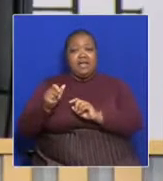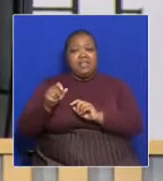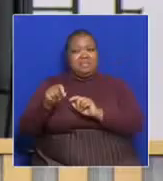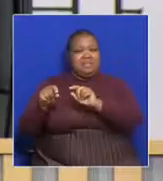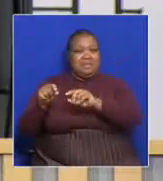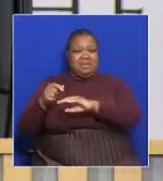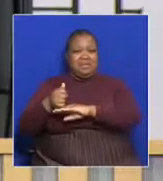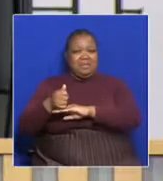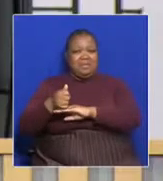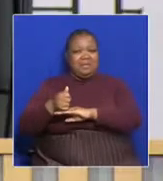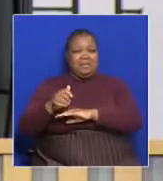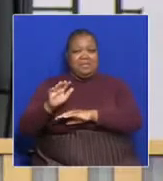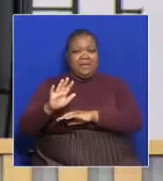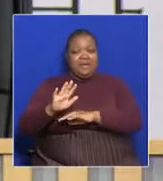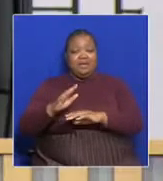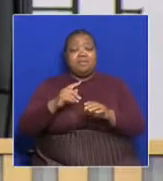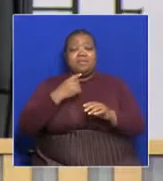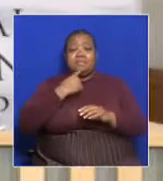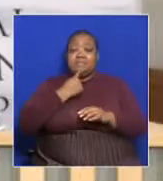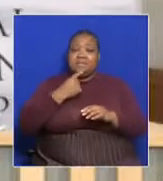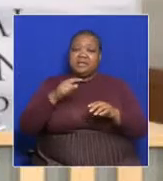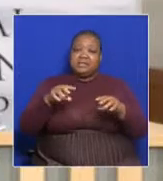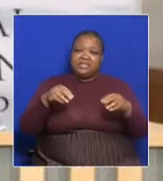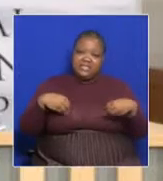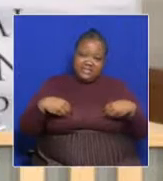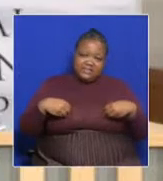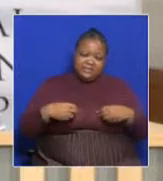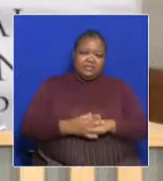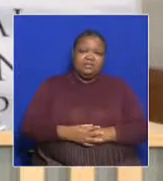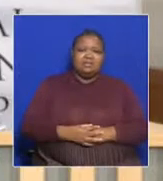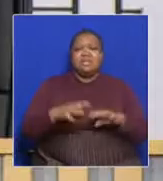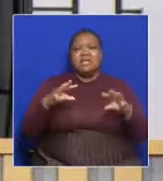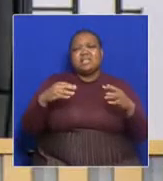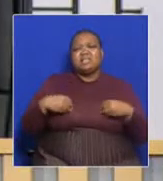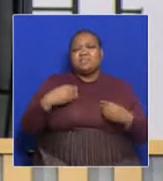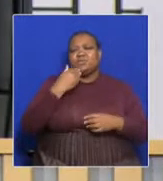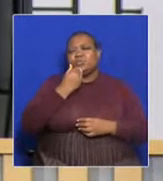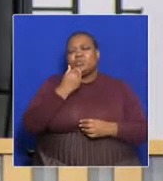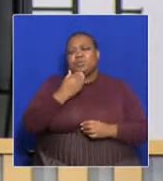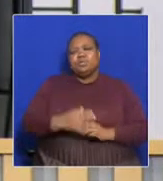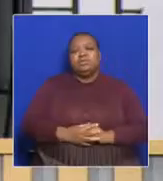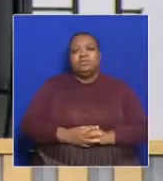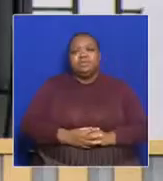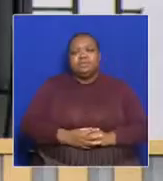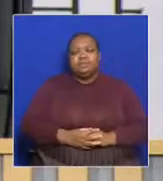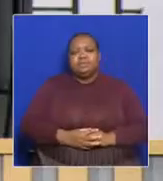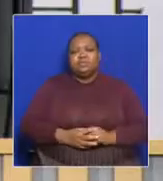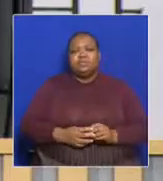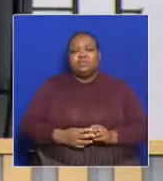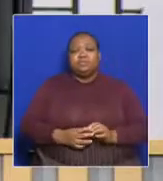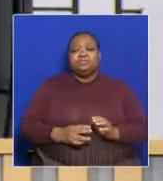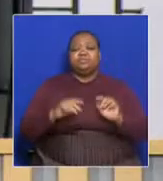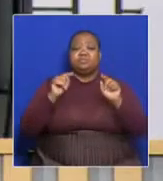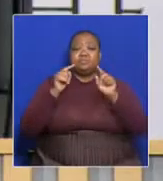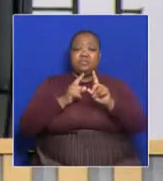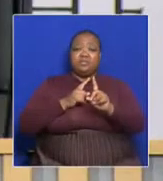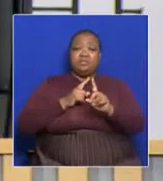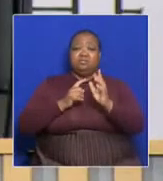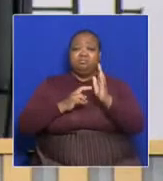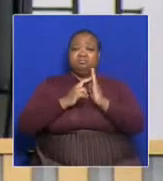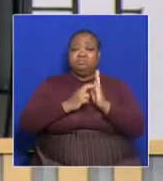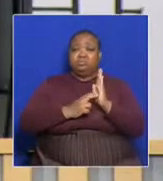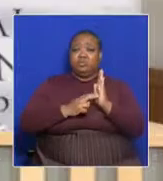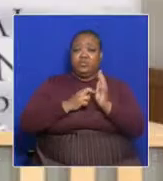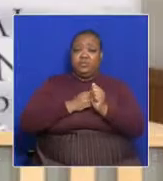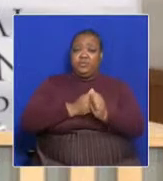generally accepted as well. That- By who? Accepted by who? Non-compliance with the prescripts is accepted by who? Colonel,